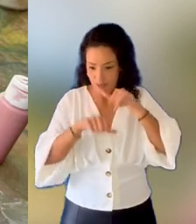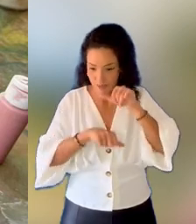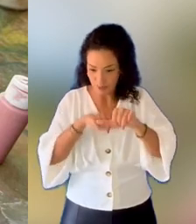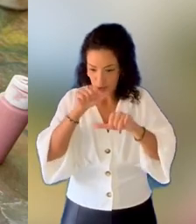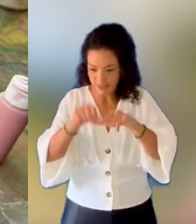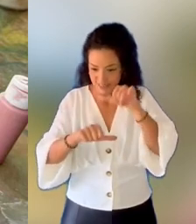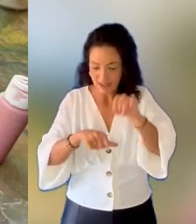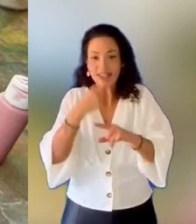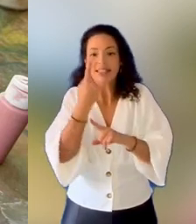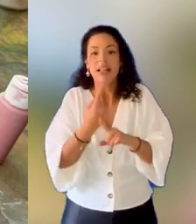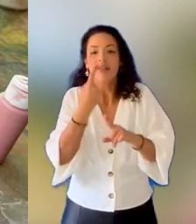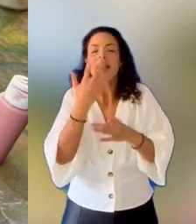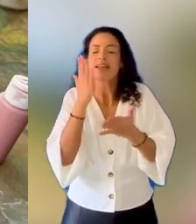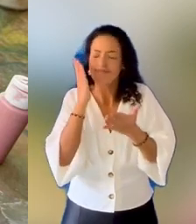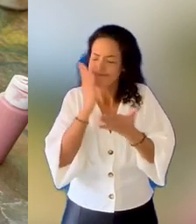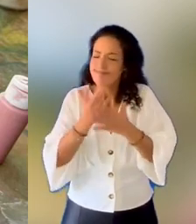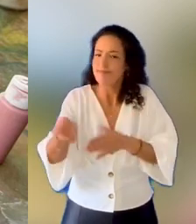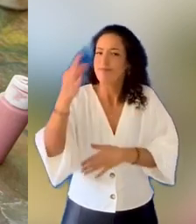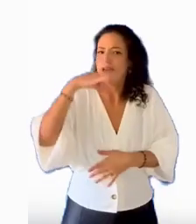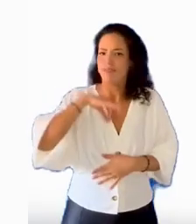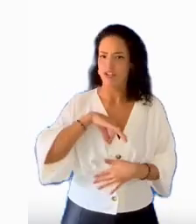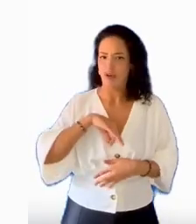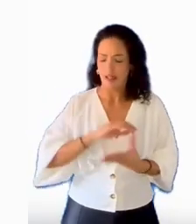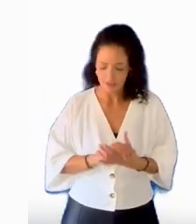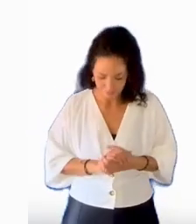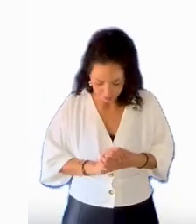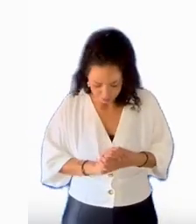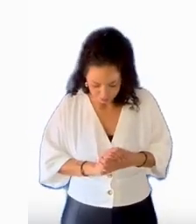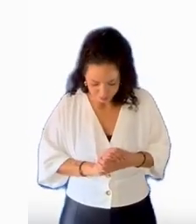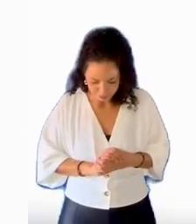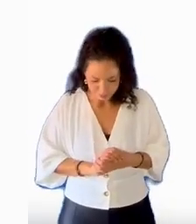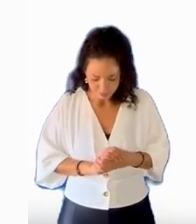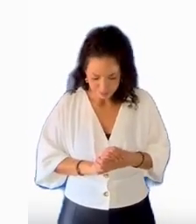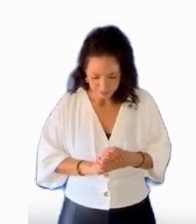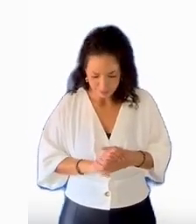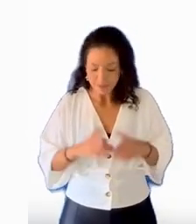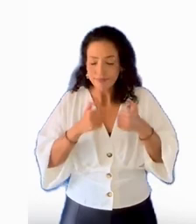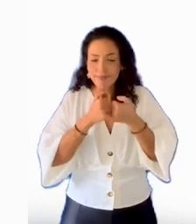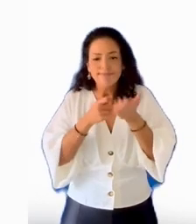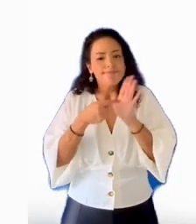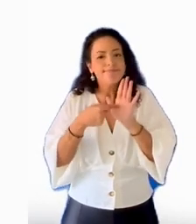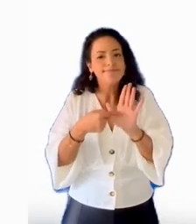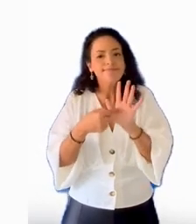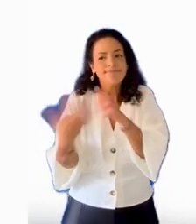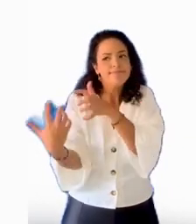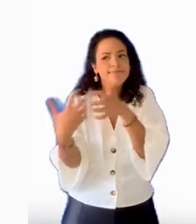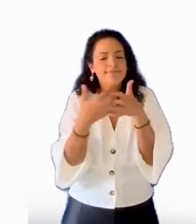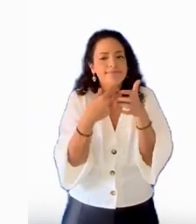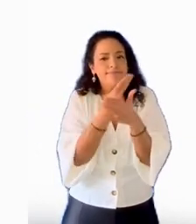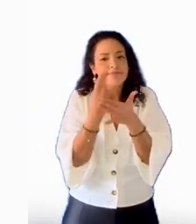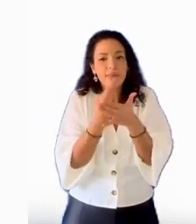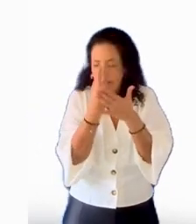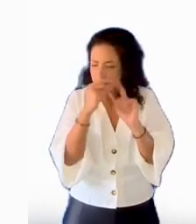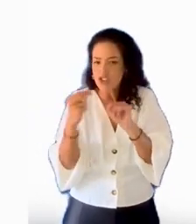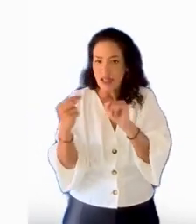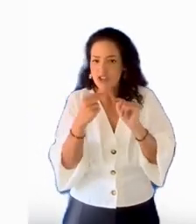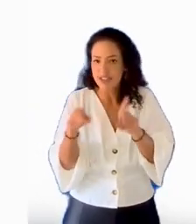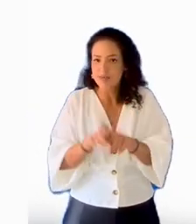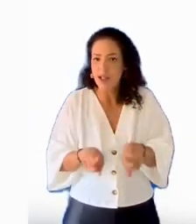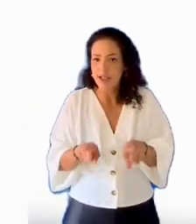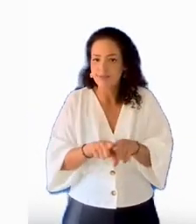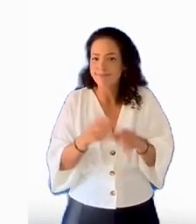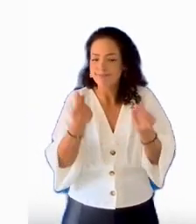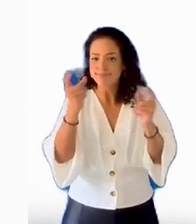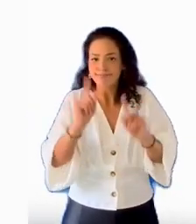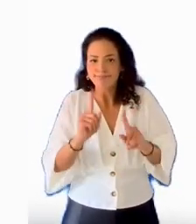process is in itself beneficial. It is worth highlighting that engaging in art is not without its own challenges.